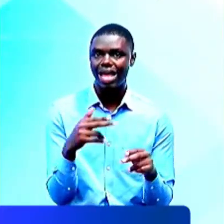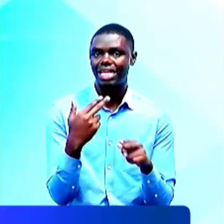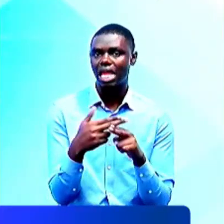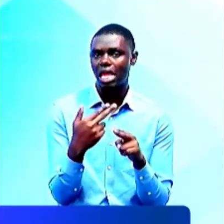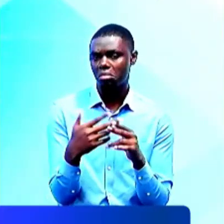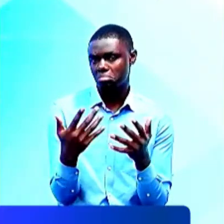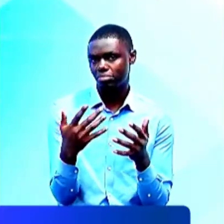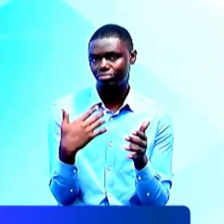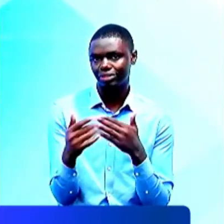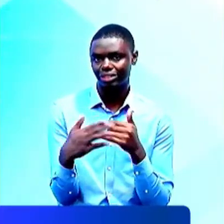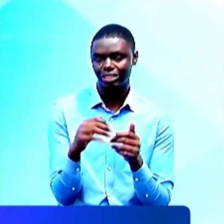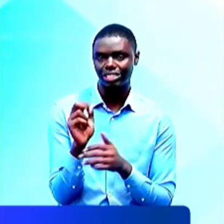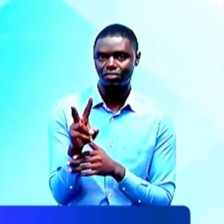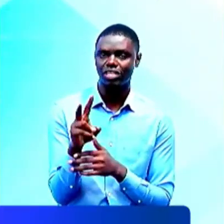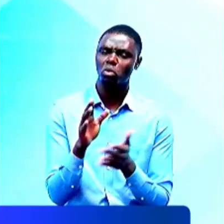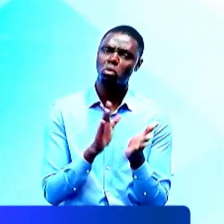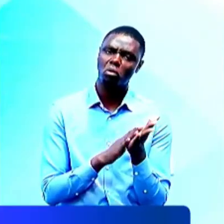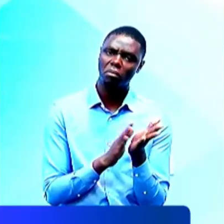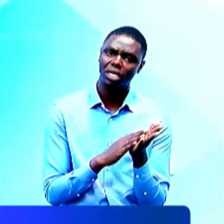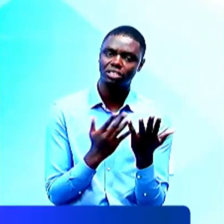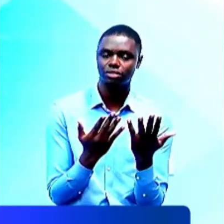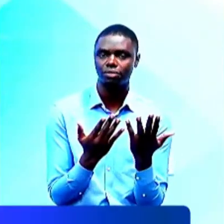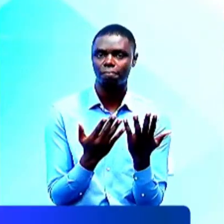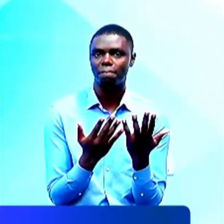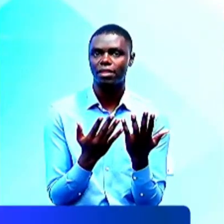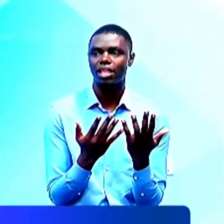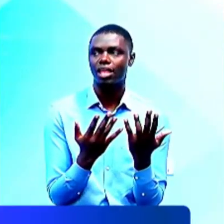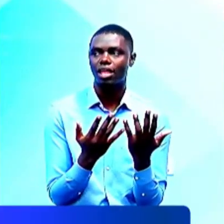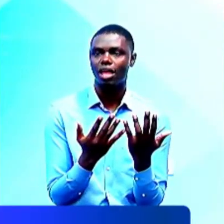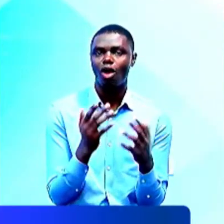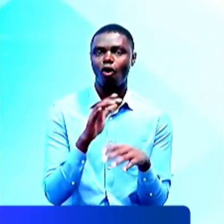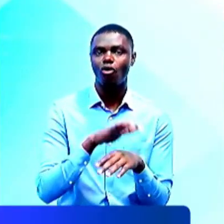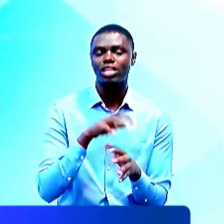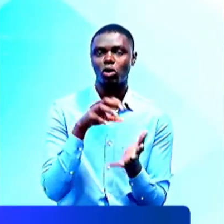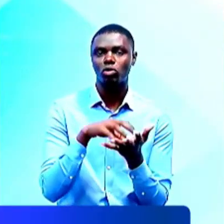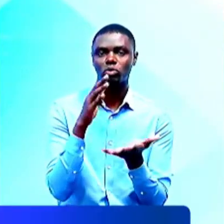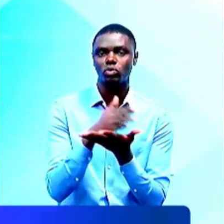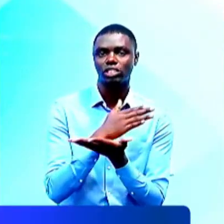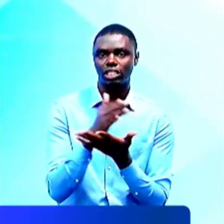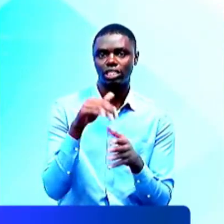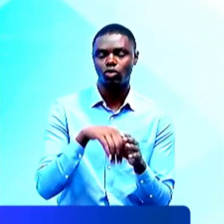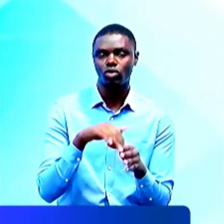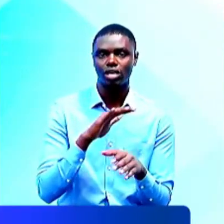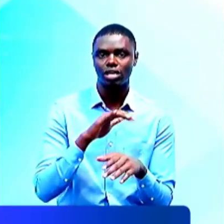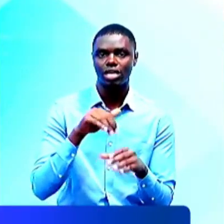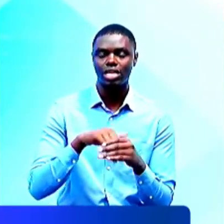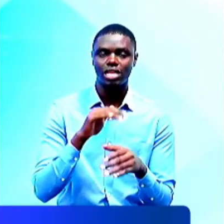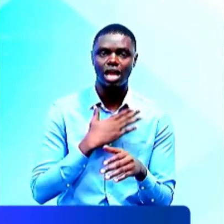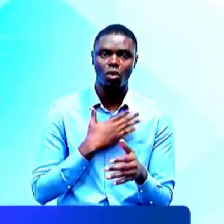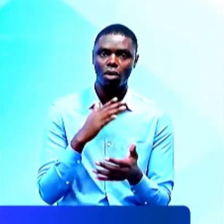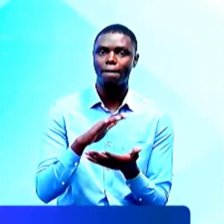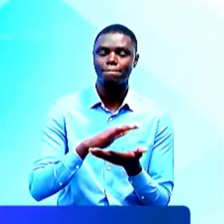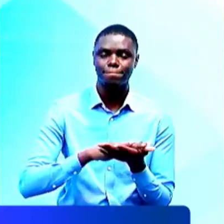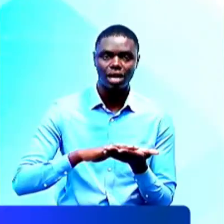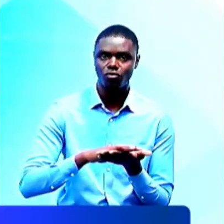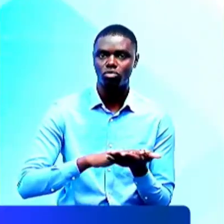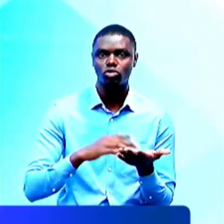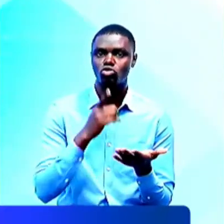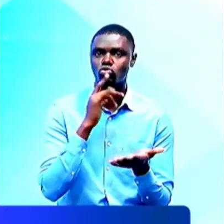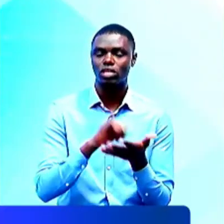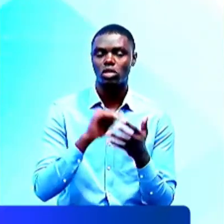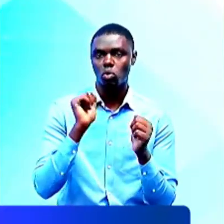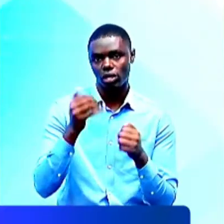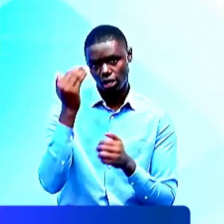Science TV. Leave us a comment on the content that we are sharing on our platforms, so that we get to know your